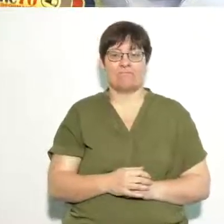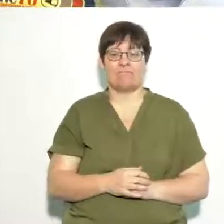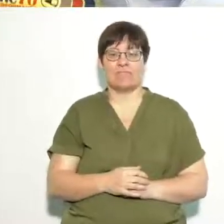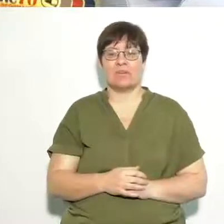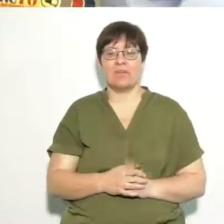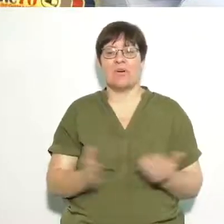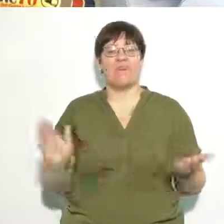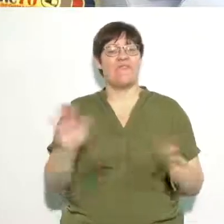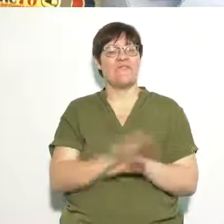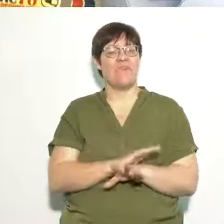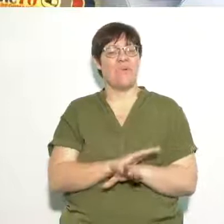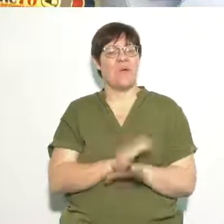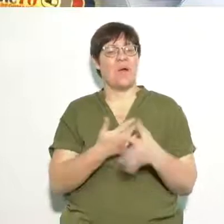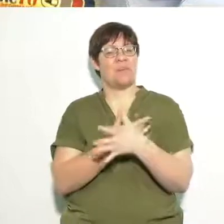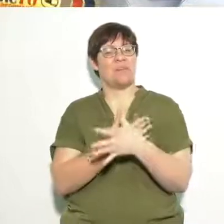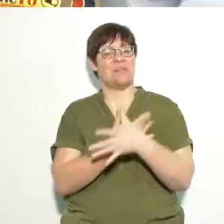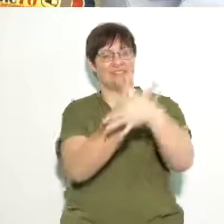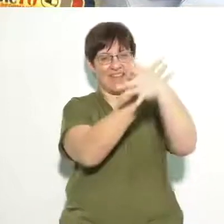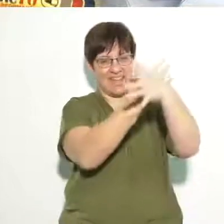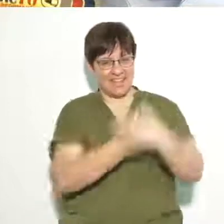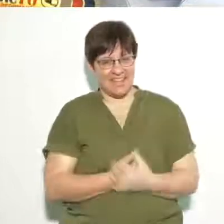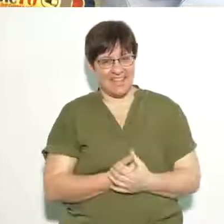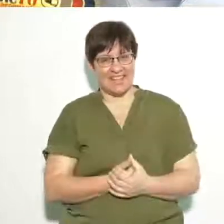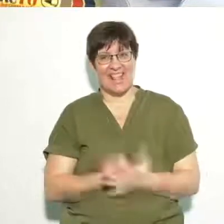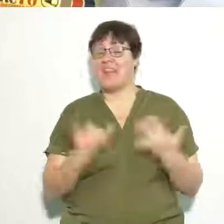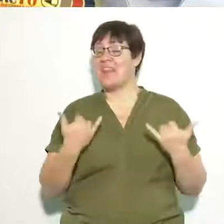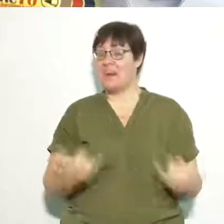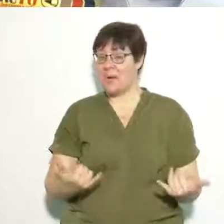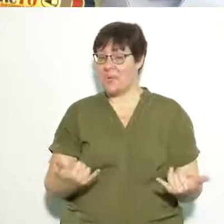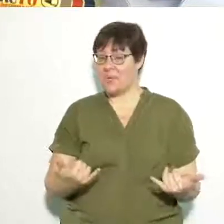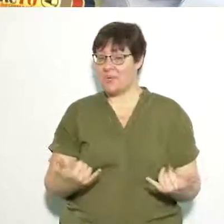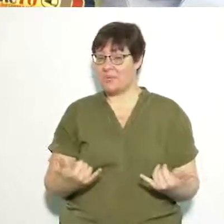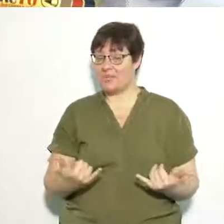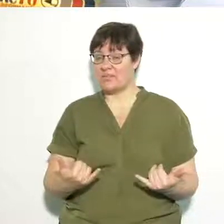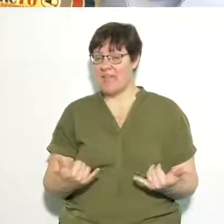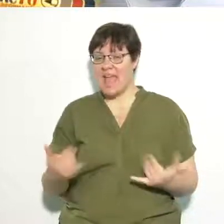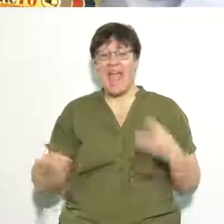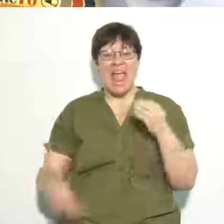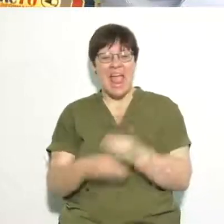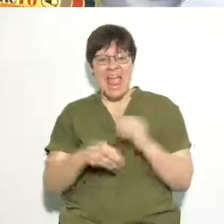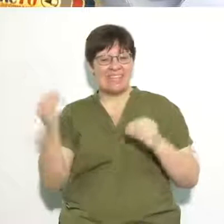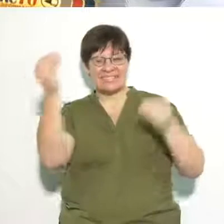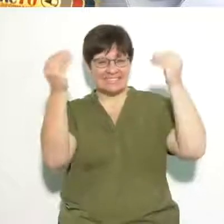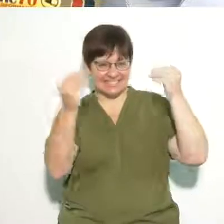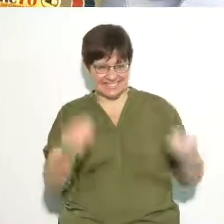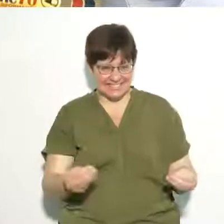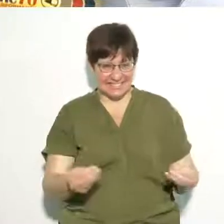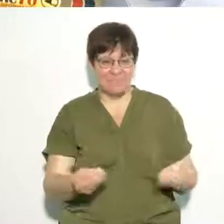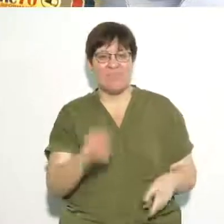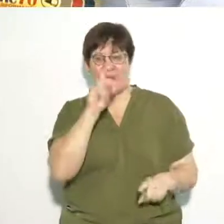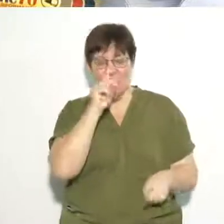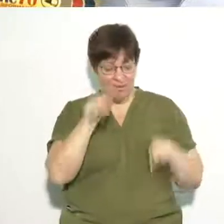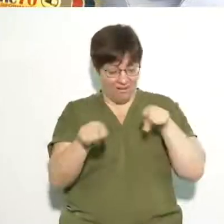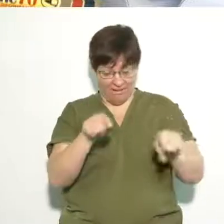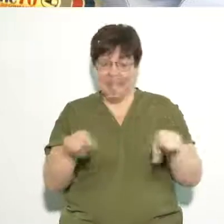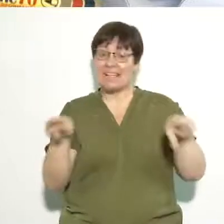So here's my completed butterfly. You can then go ahead and add some details to make